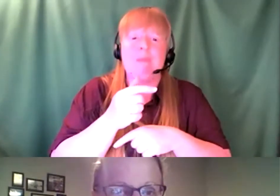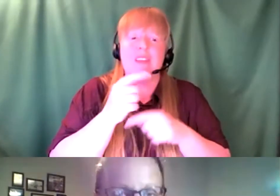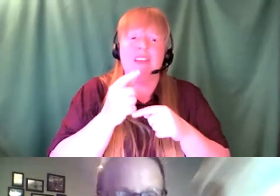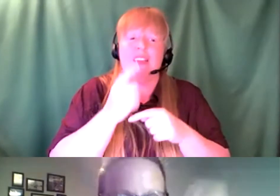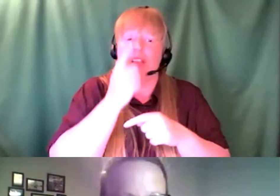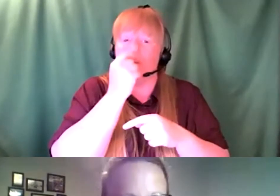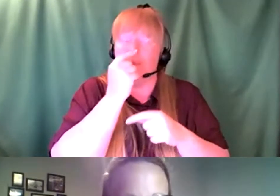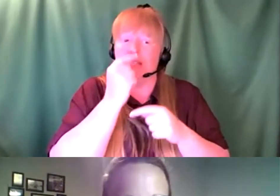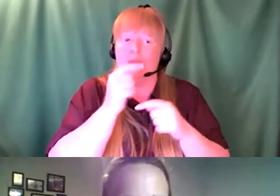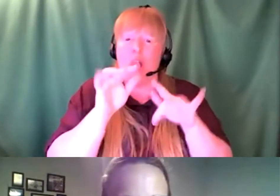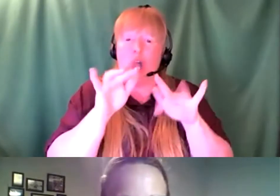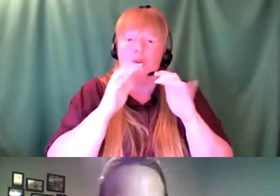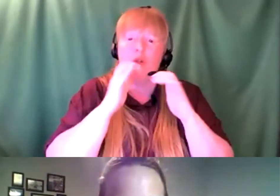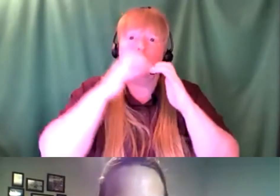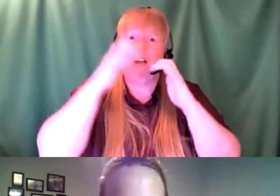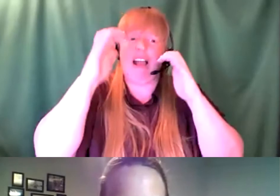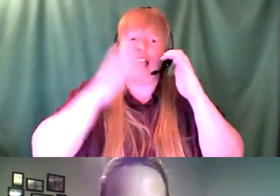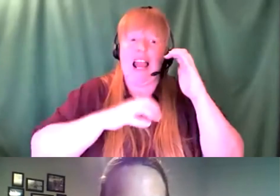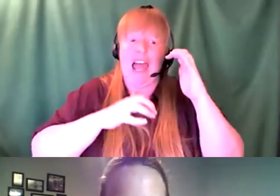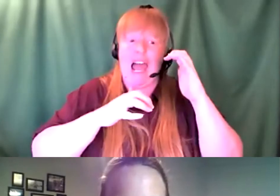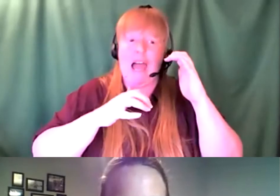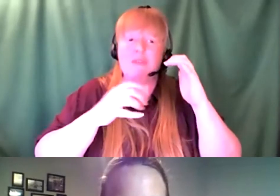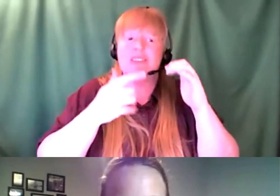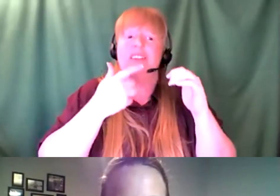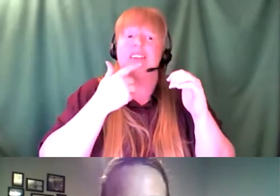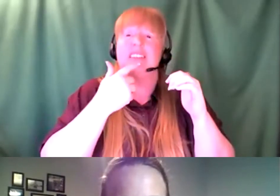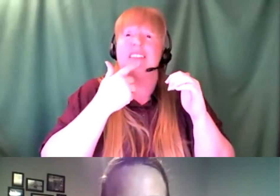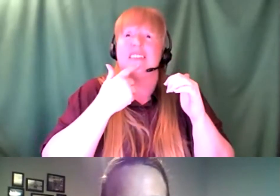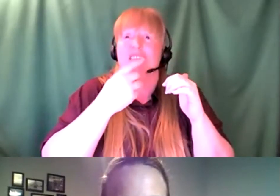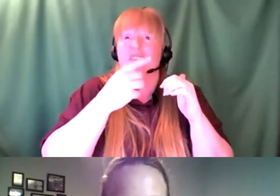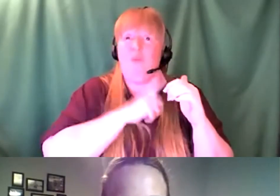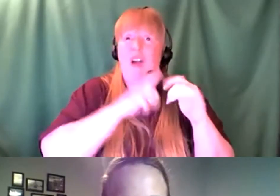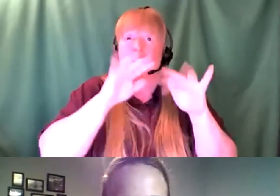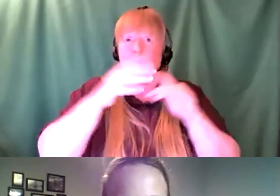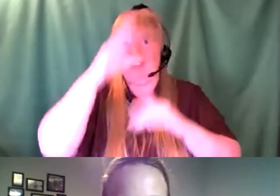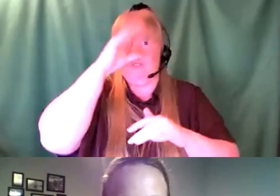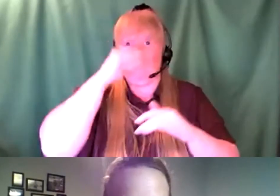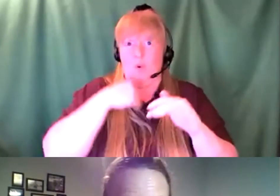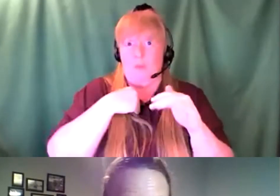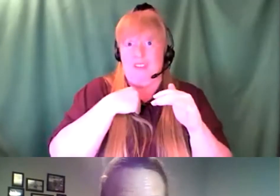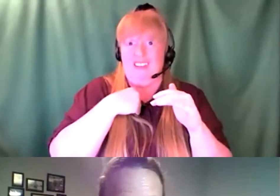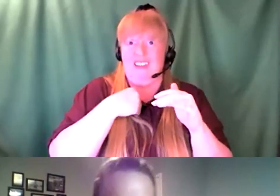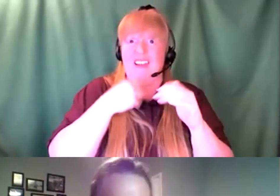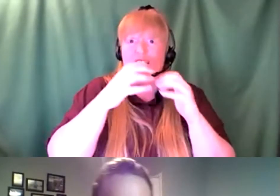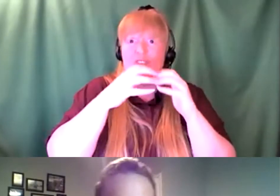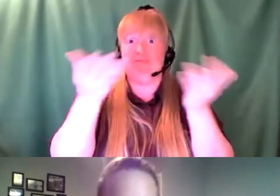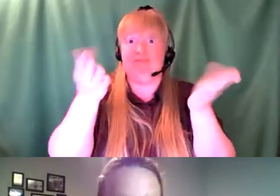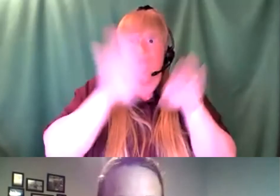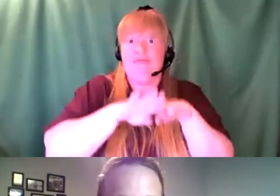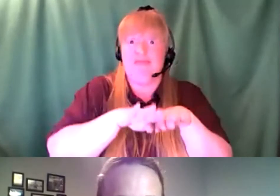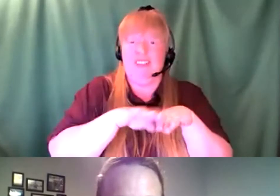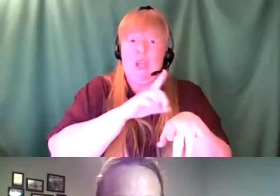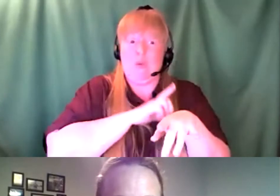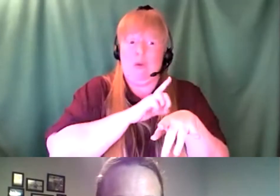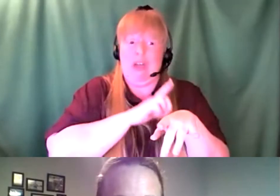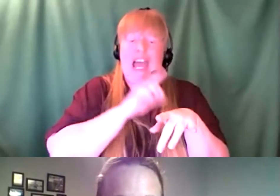computer will collapse, because it's just told me it's shutting down and I have no choice. So I'm going to hand the reins over after the film